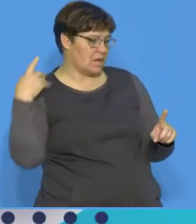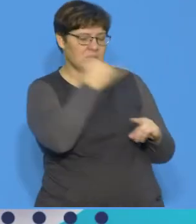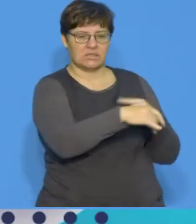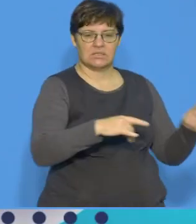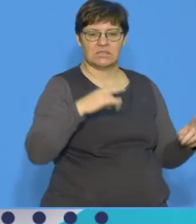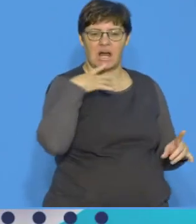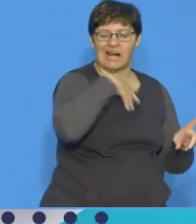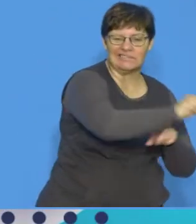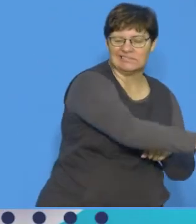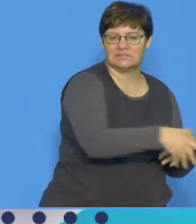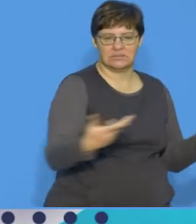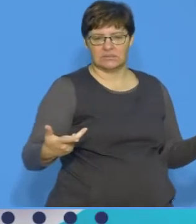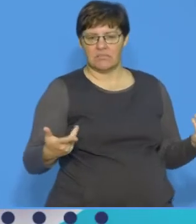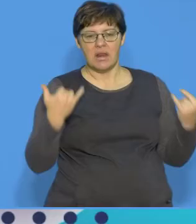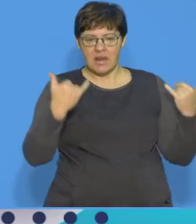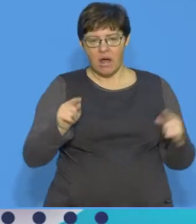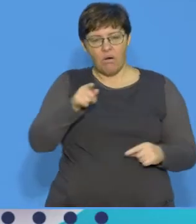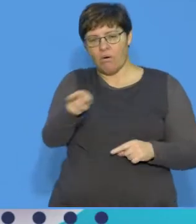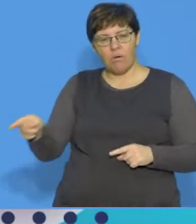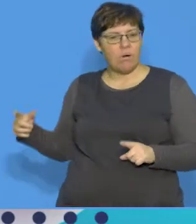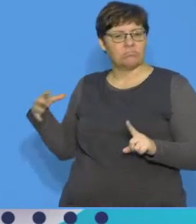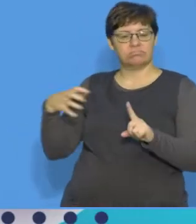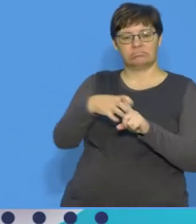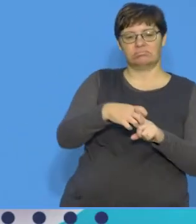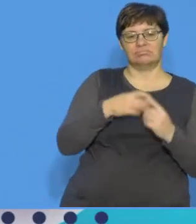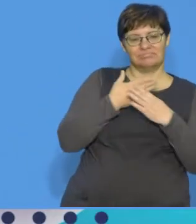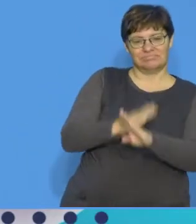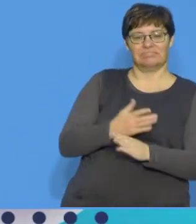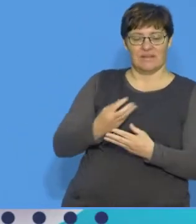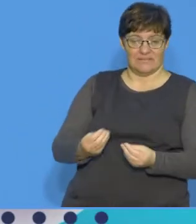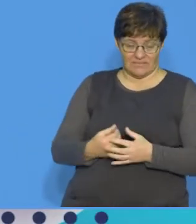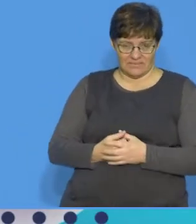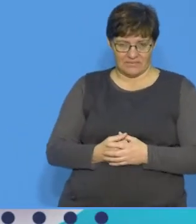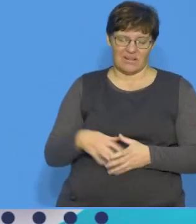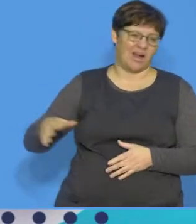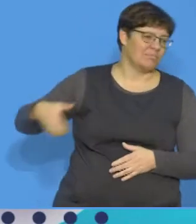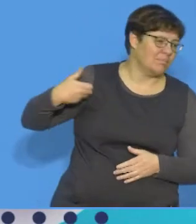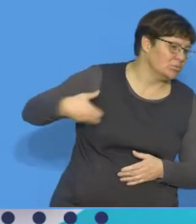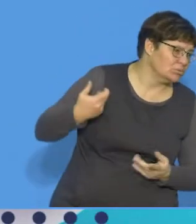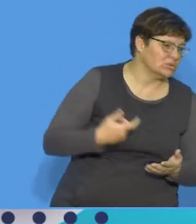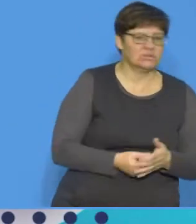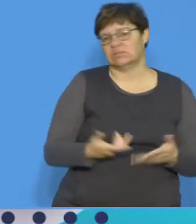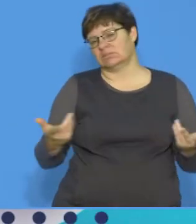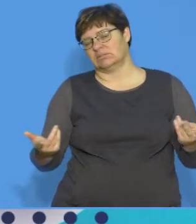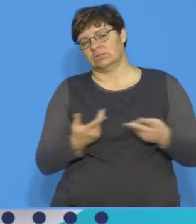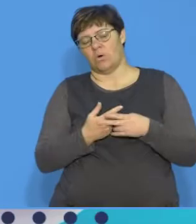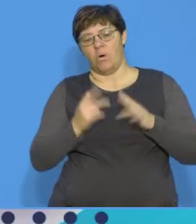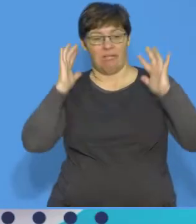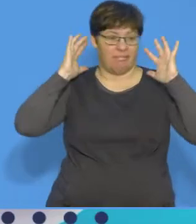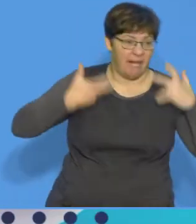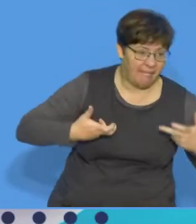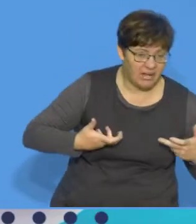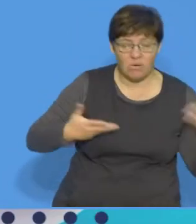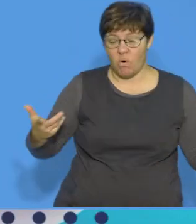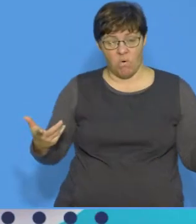for other animals, mammals living in the area, baboons maybe, lions, all